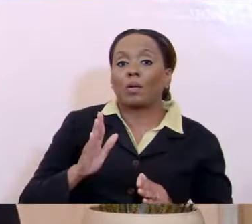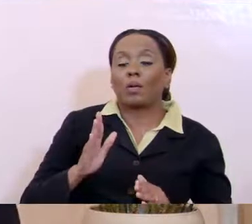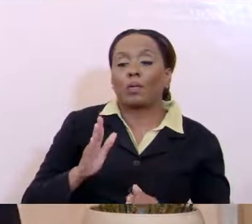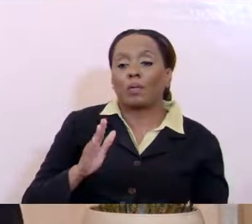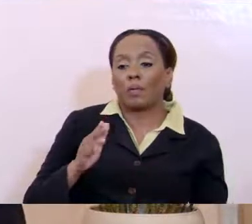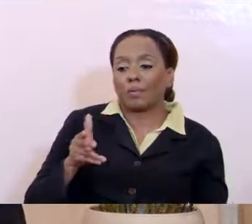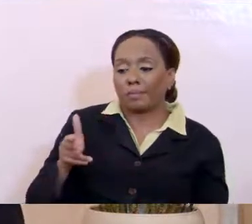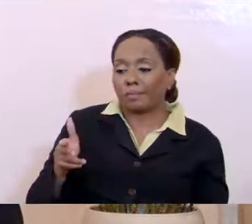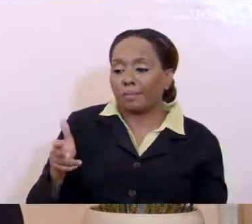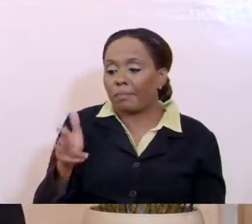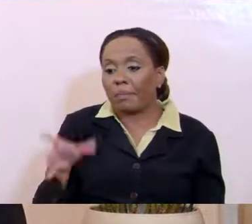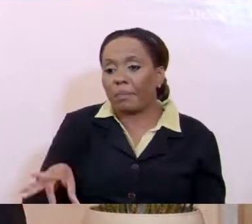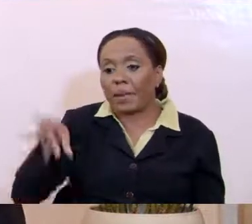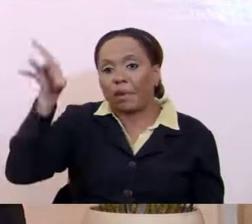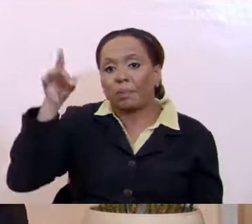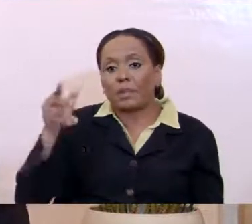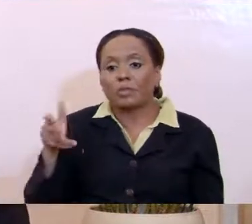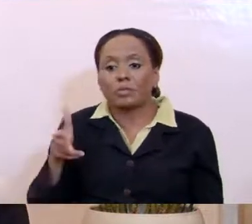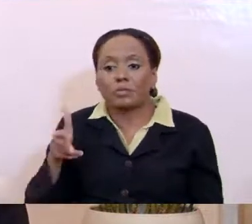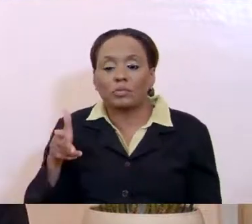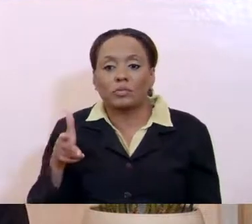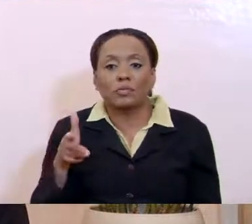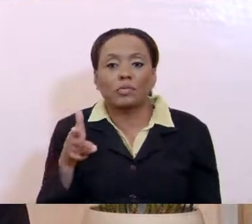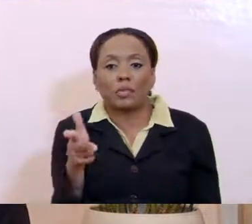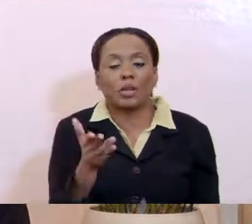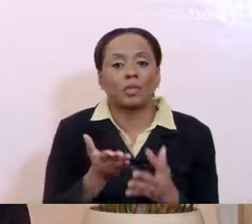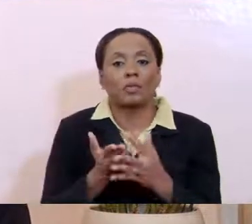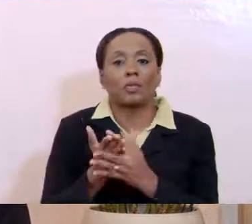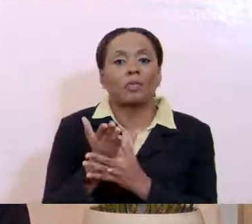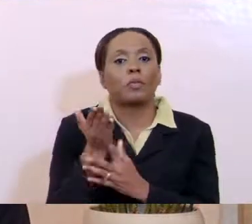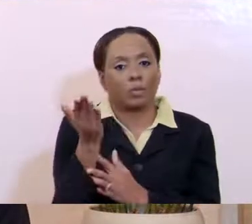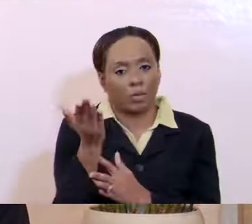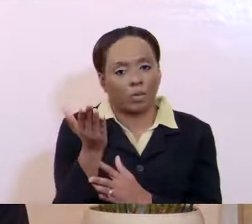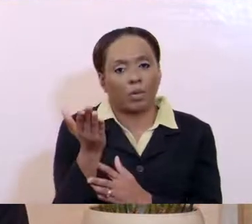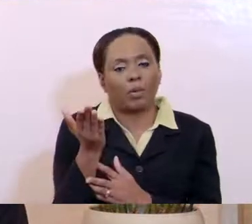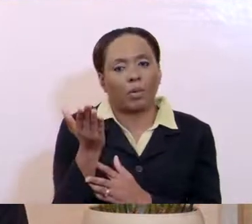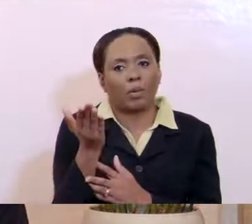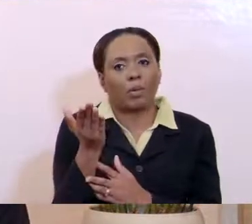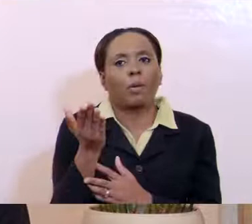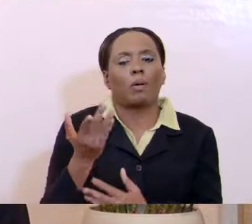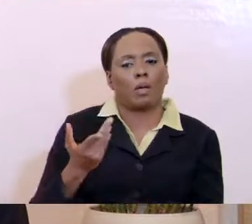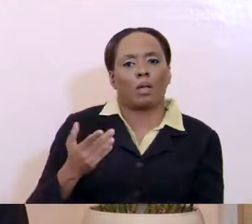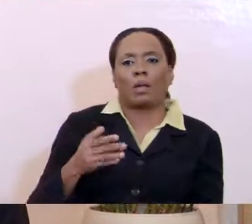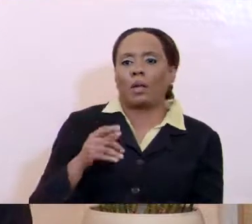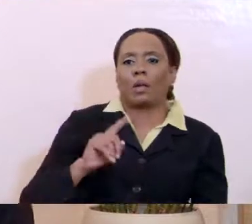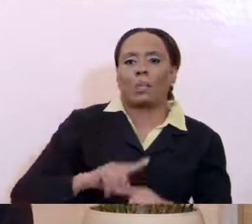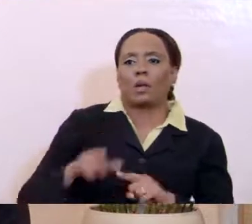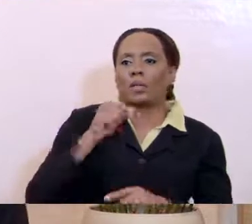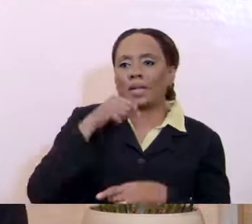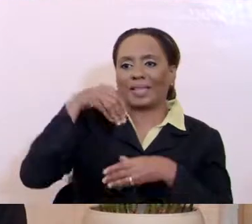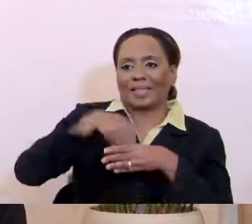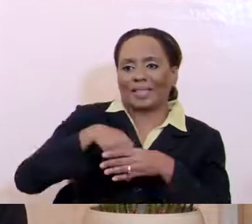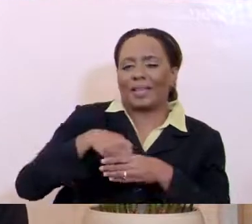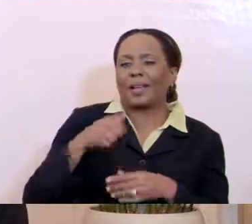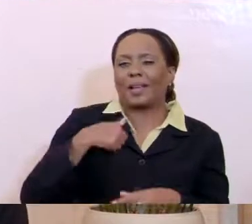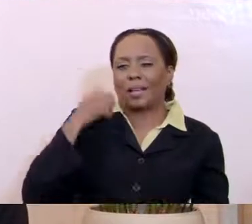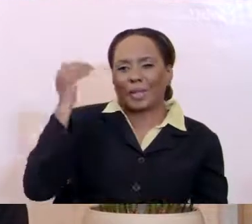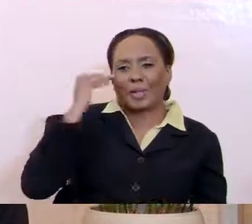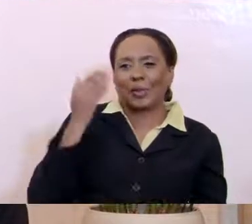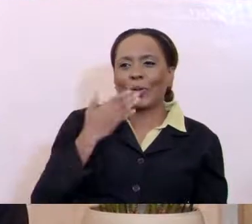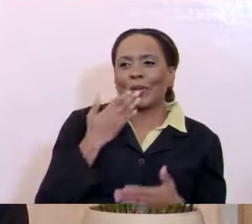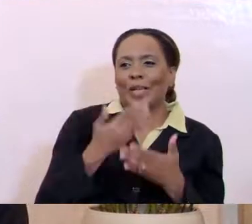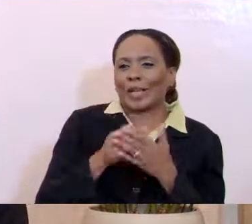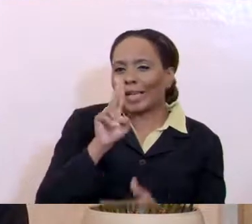pickup, drive-through, or off-site delivery of meals. I'm sure that's good news for some Barbadians,